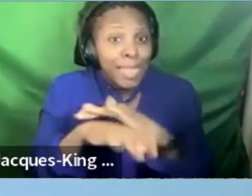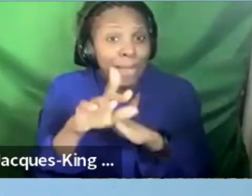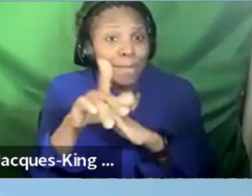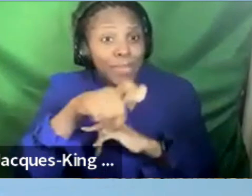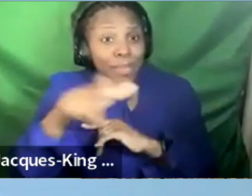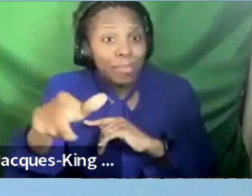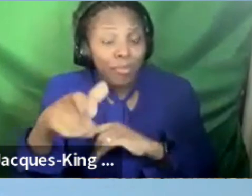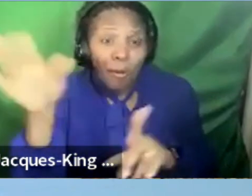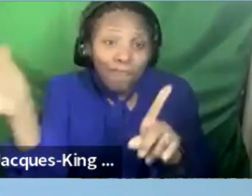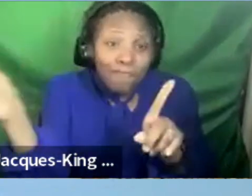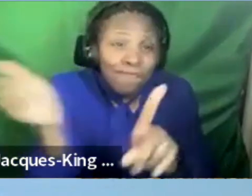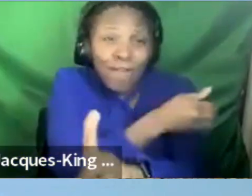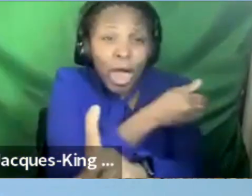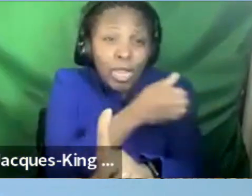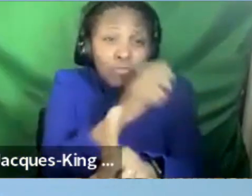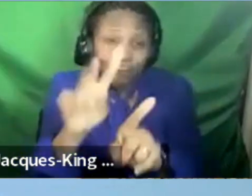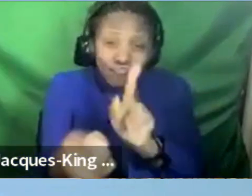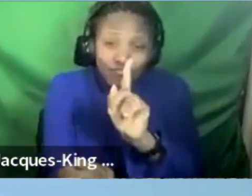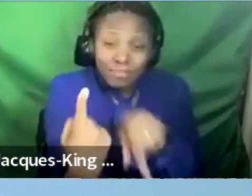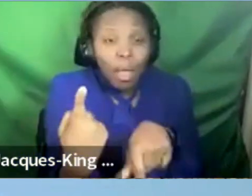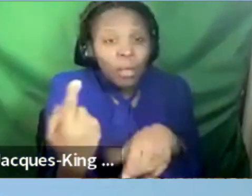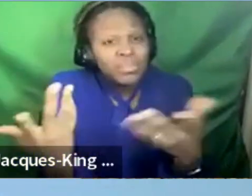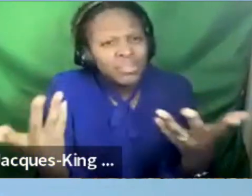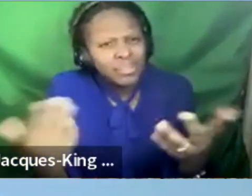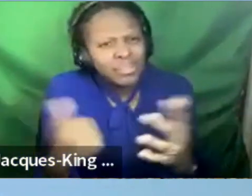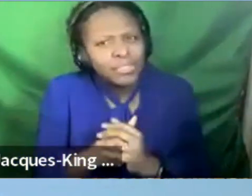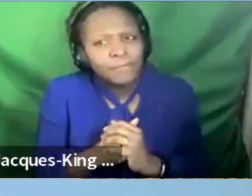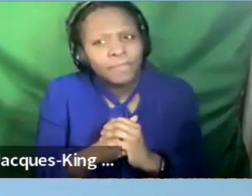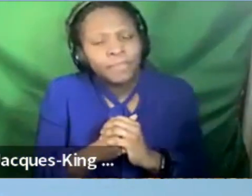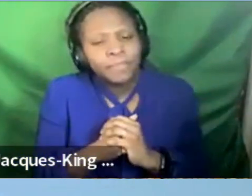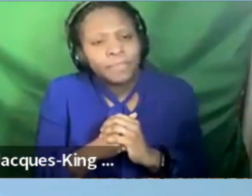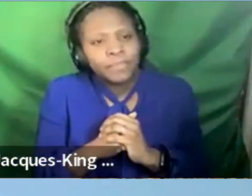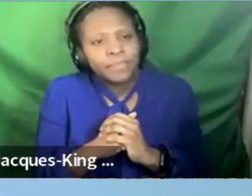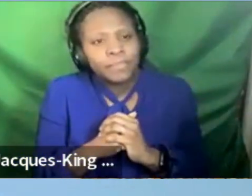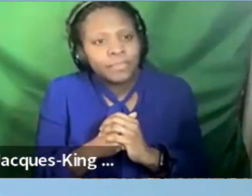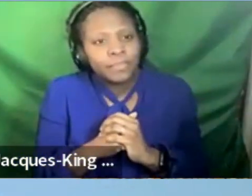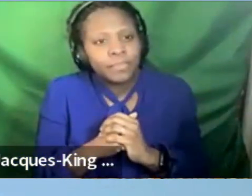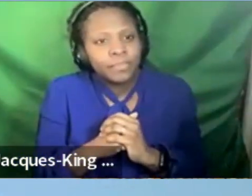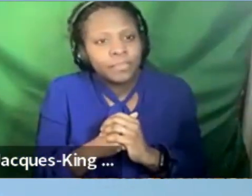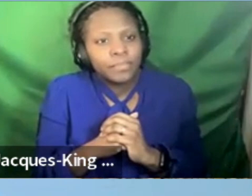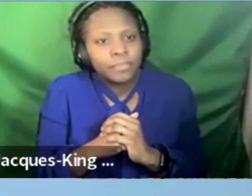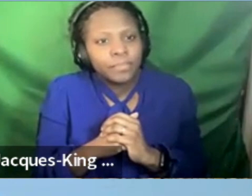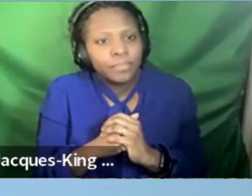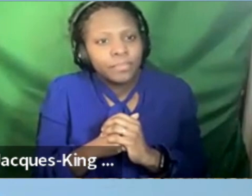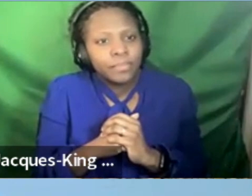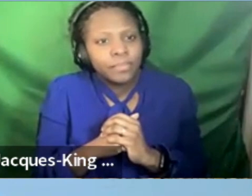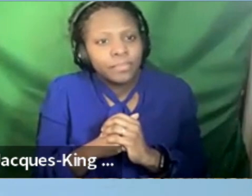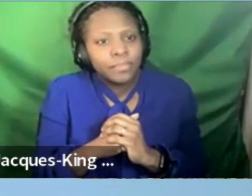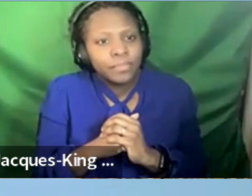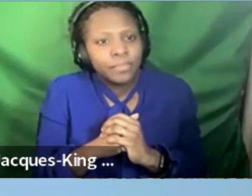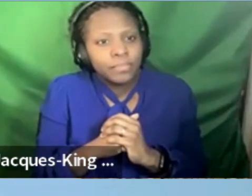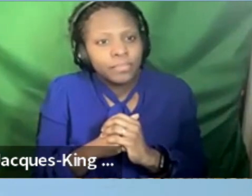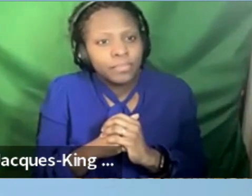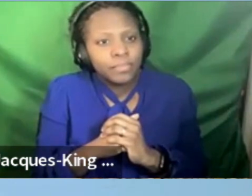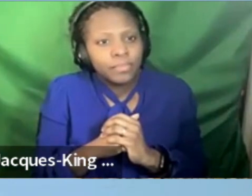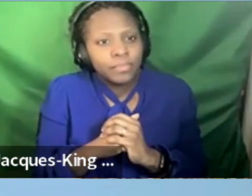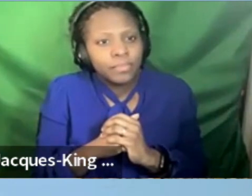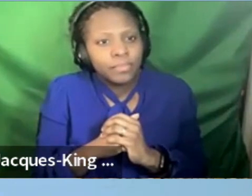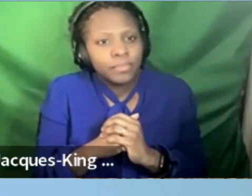reason, seem to inspire extraordinary levels of racism in people, like violent responses.